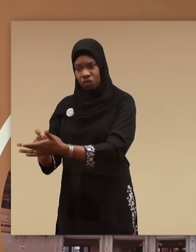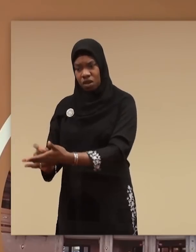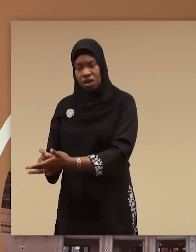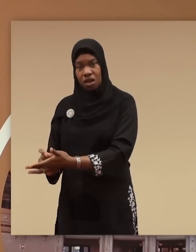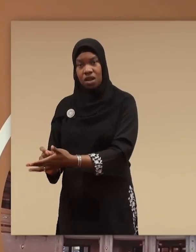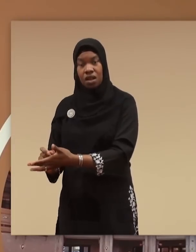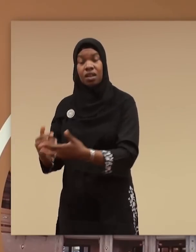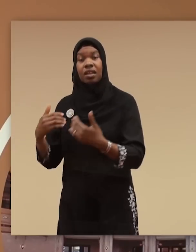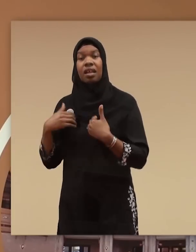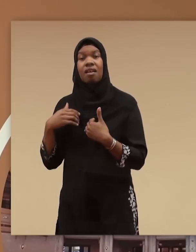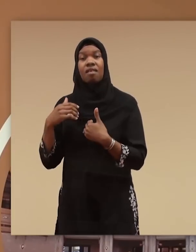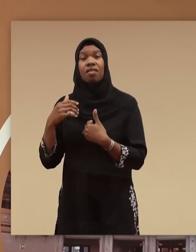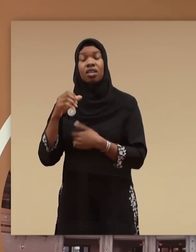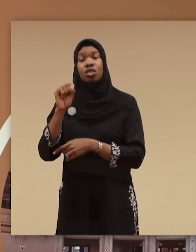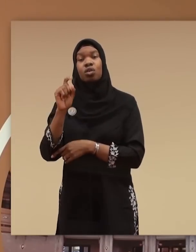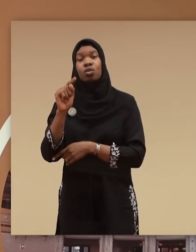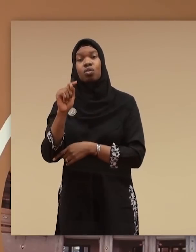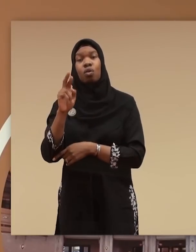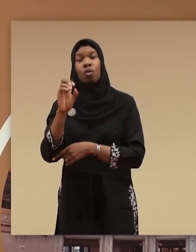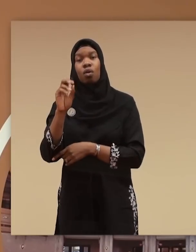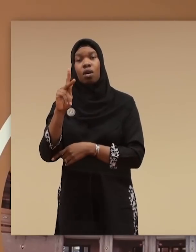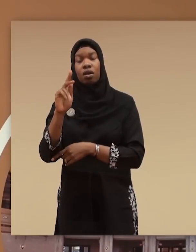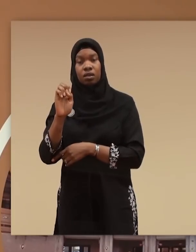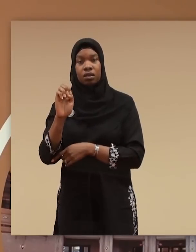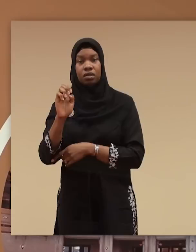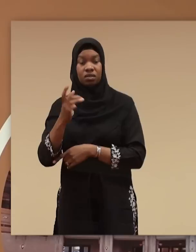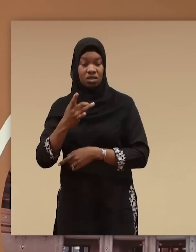arm was paralyzed.